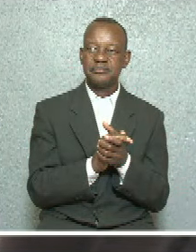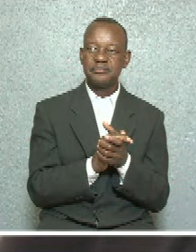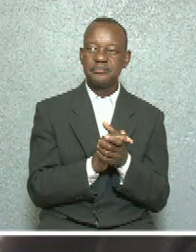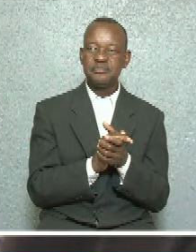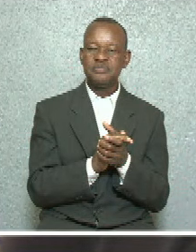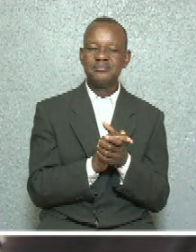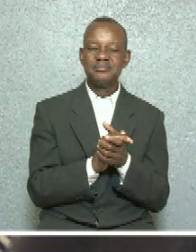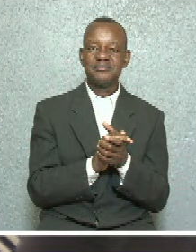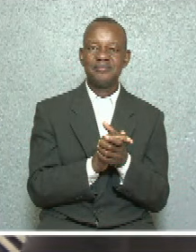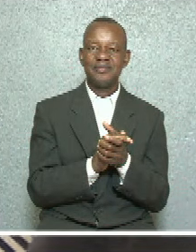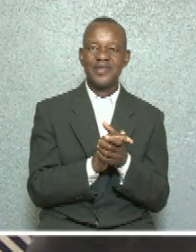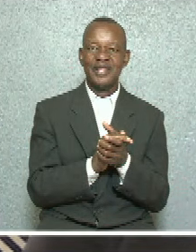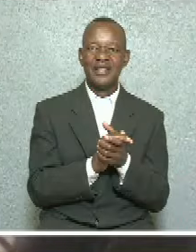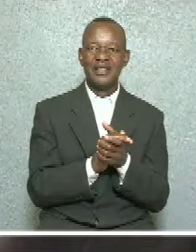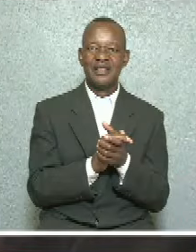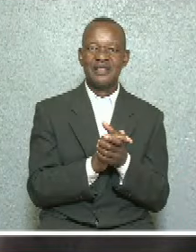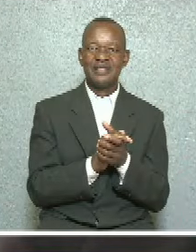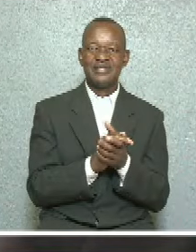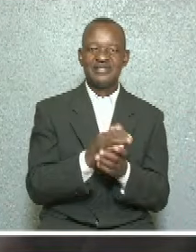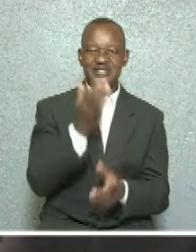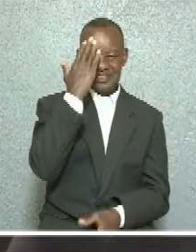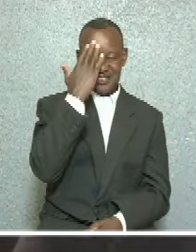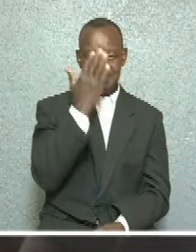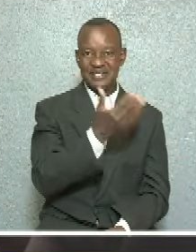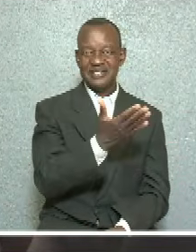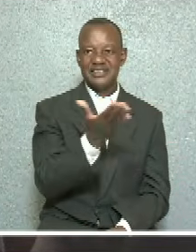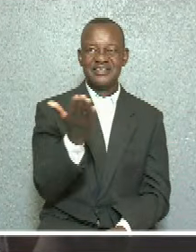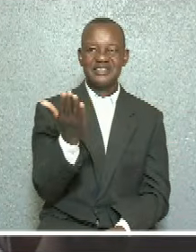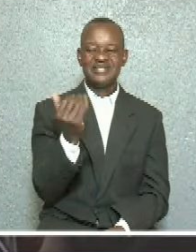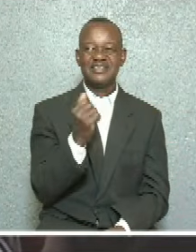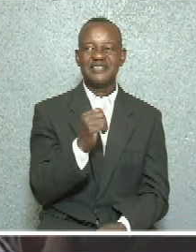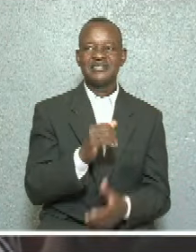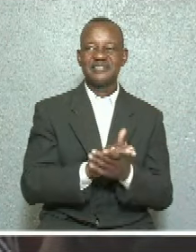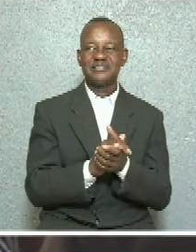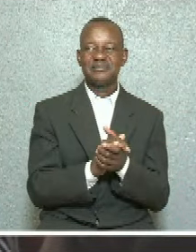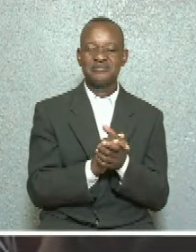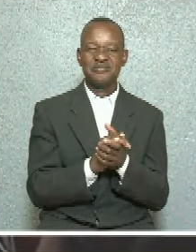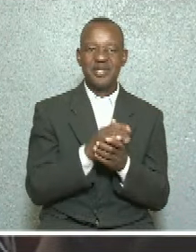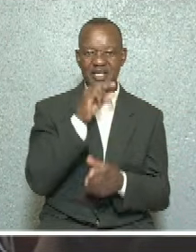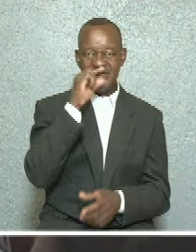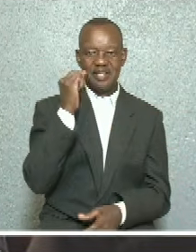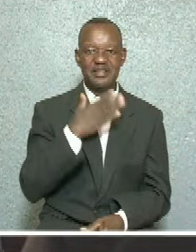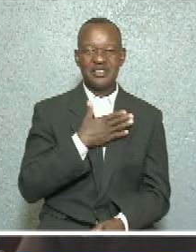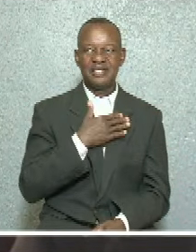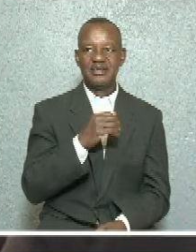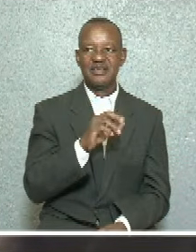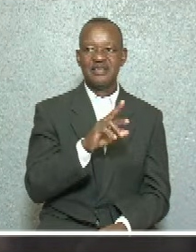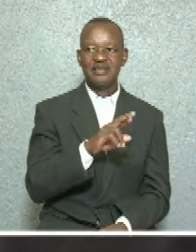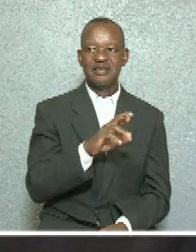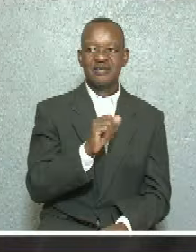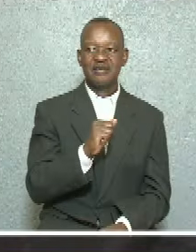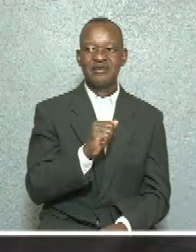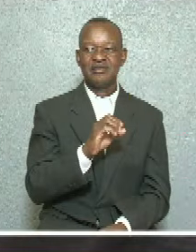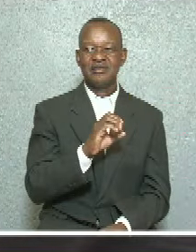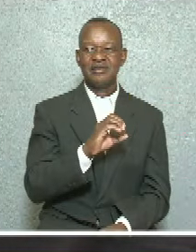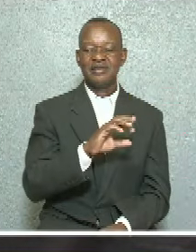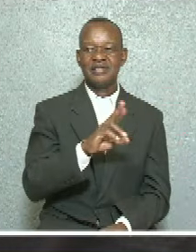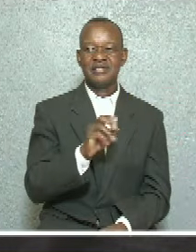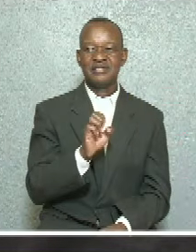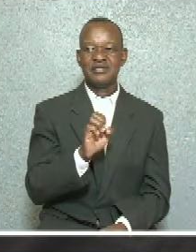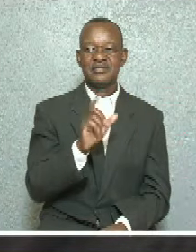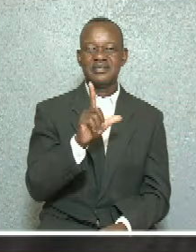Good afternoon, everybody. Afternoon. My name is Precious, and I'd like to ask a question. When will you come visit us